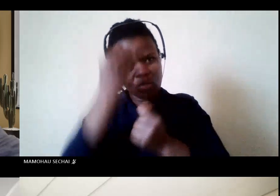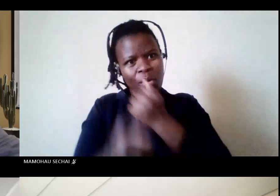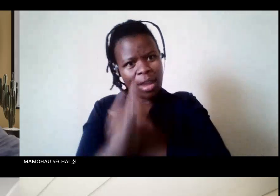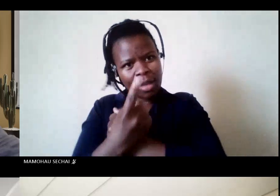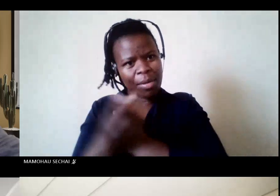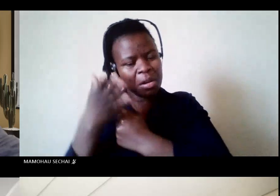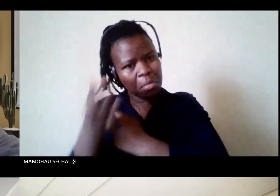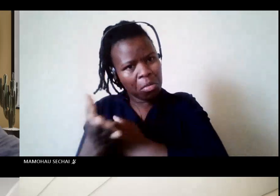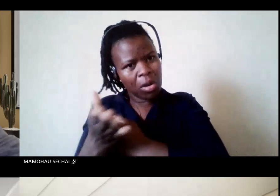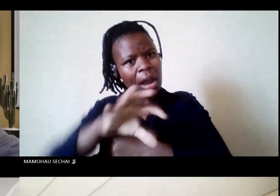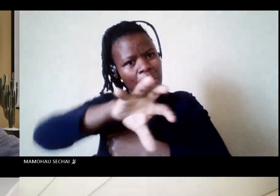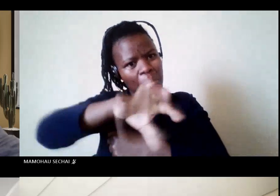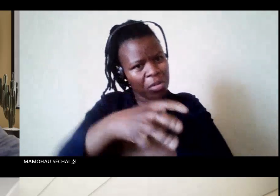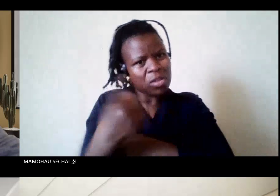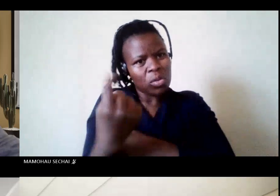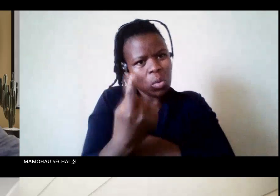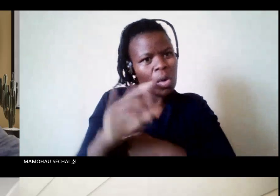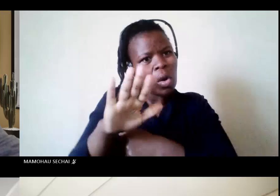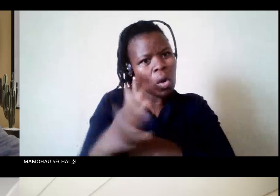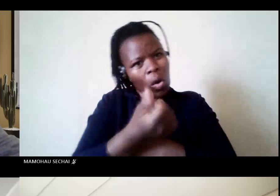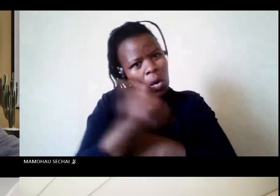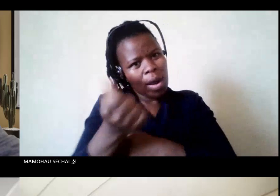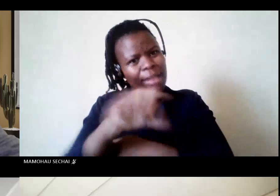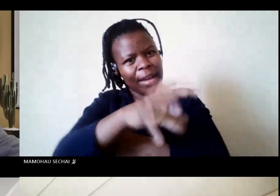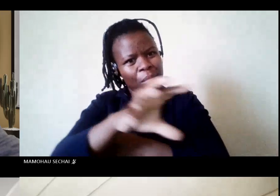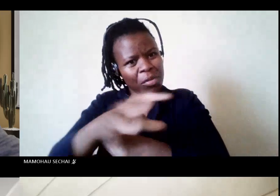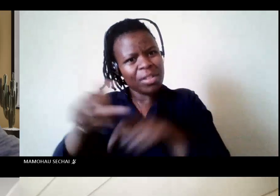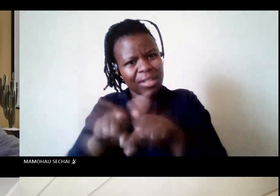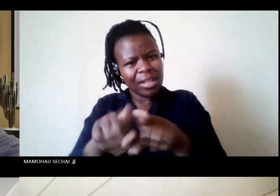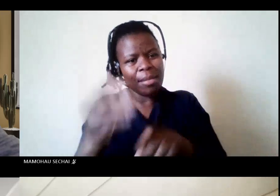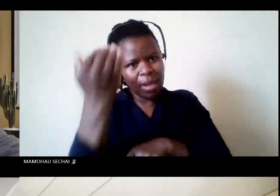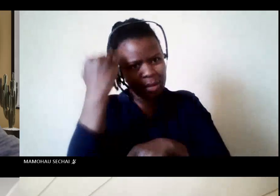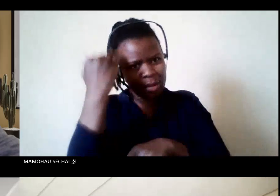province only, or maybe other provinces are experiencing this,